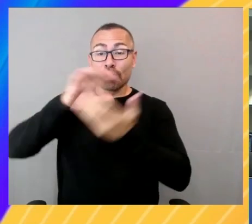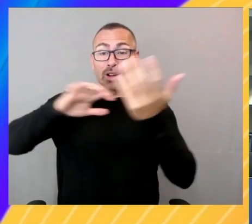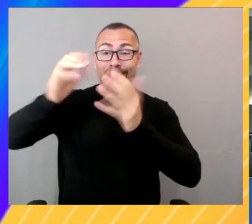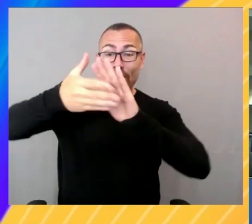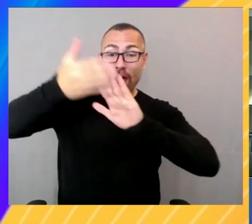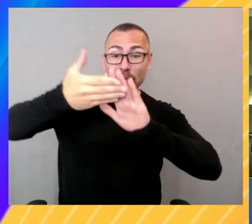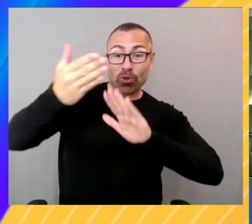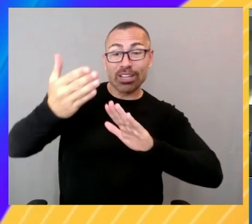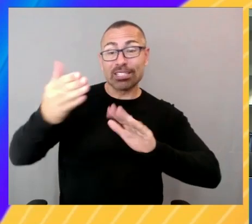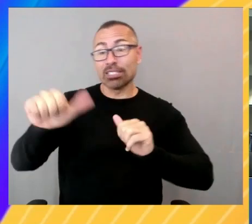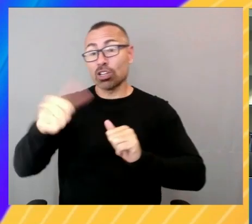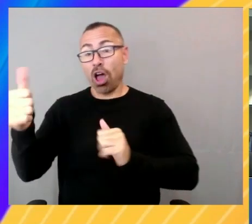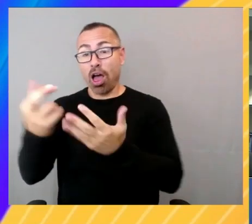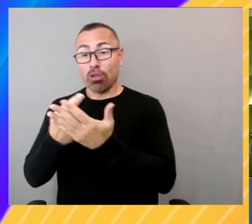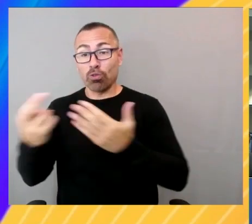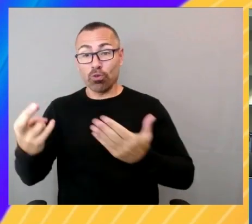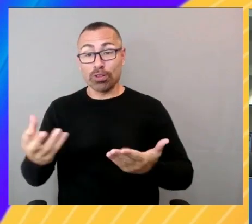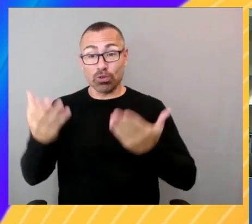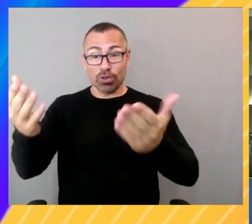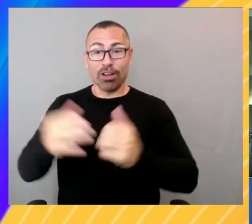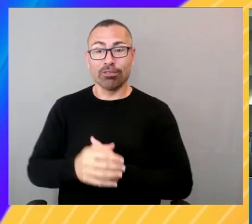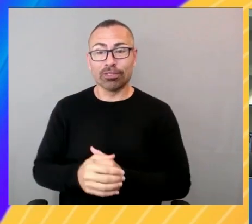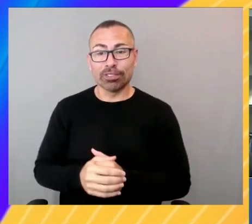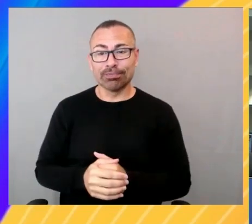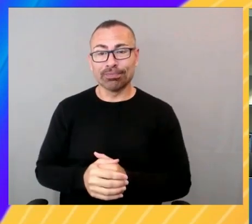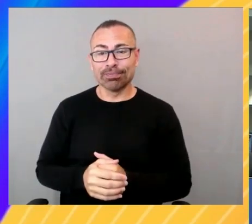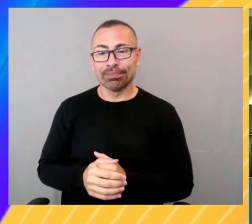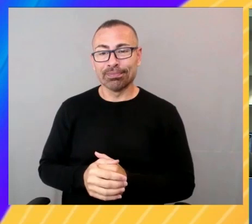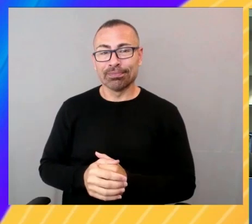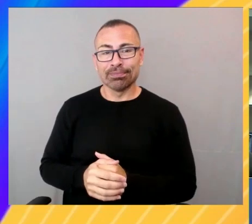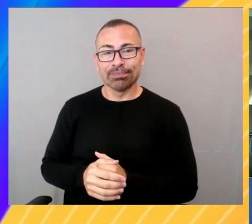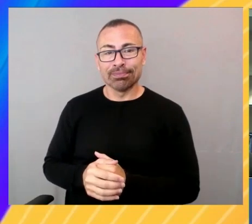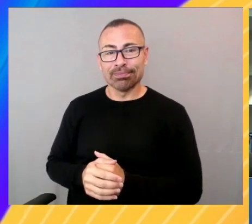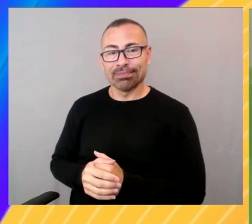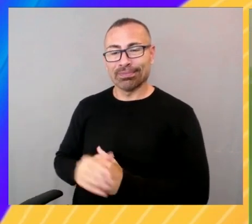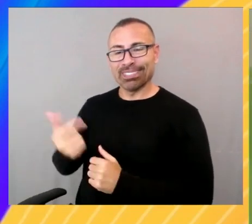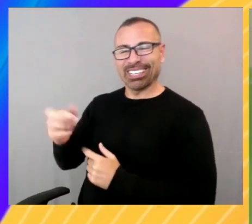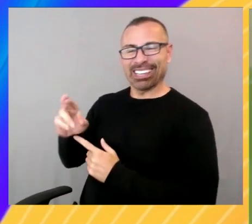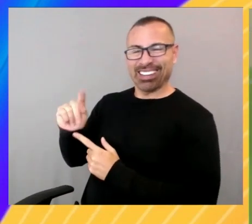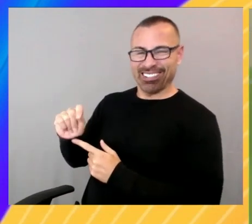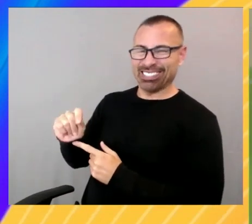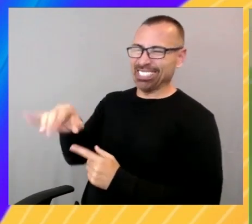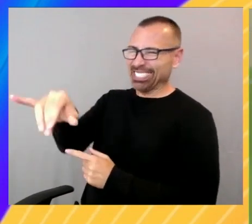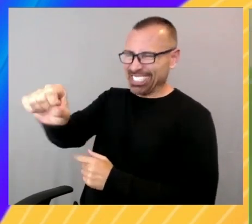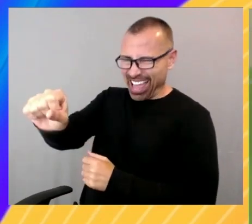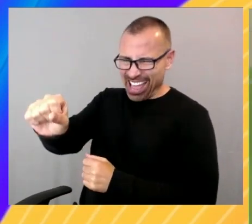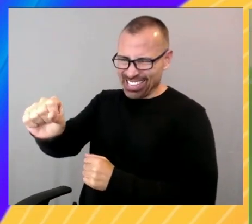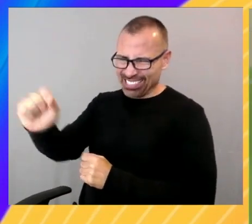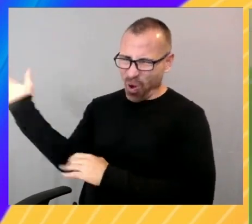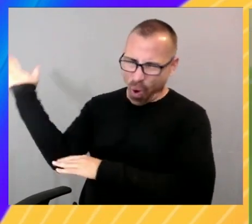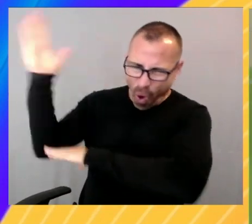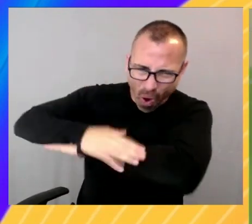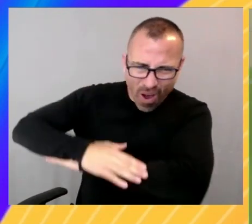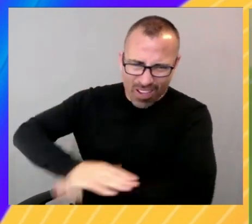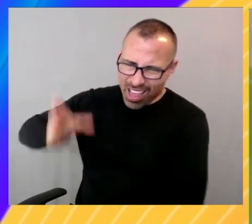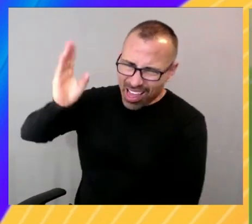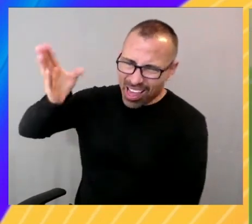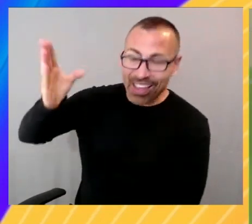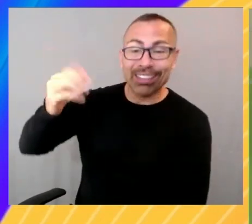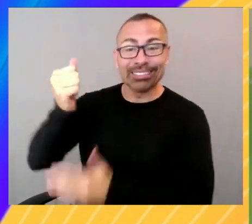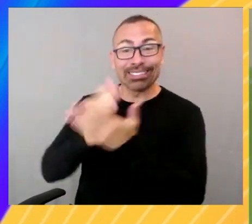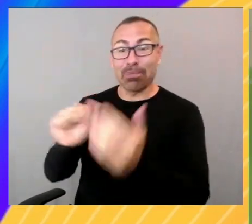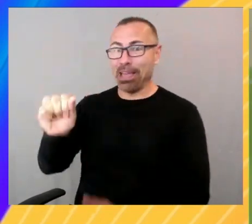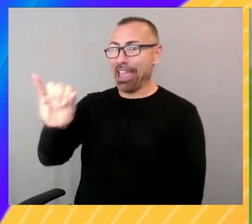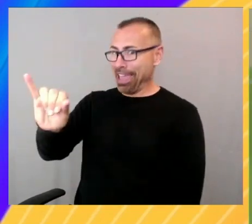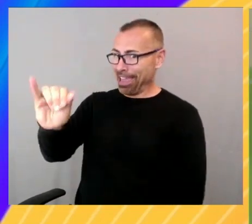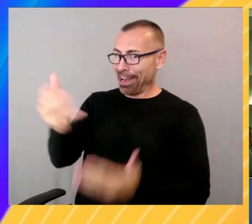day, full slate, a bunch of great content, some of the AI ops stuff you're talking about. Cool. Stay tuned. It's going to be awesome. Awesome. Cool.